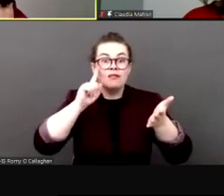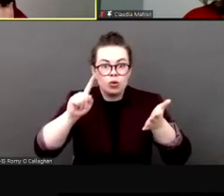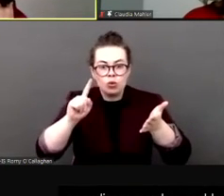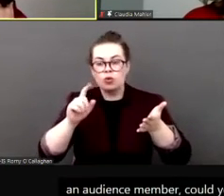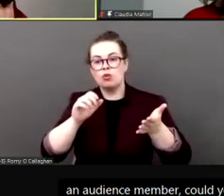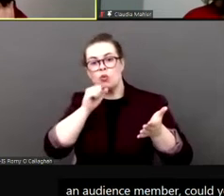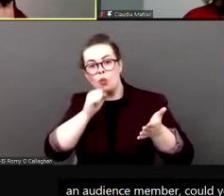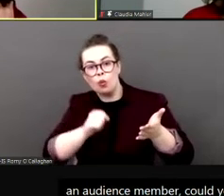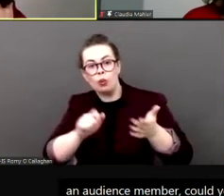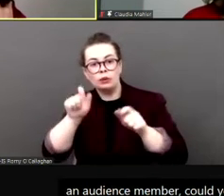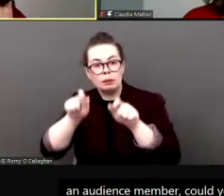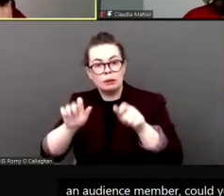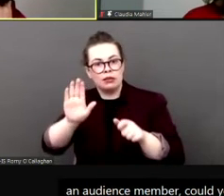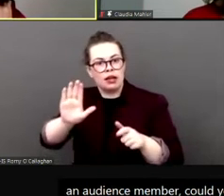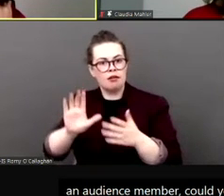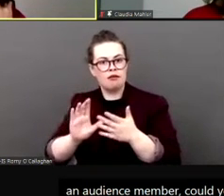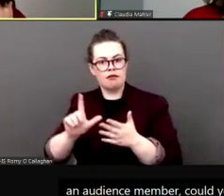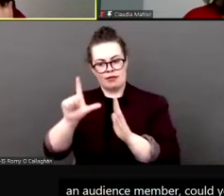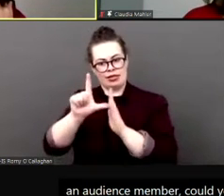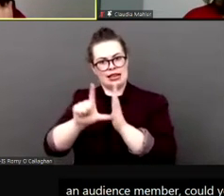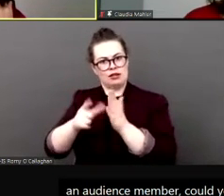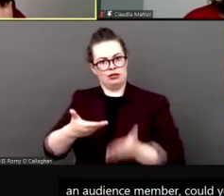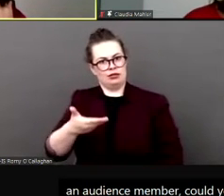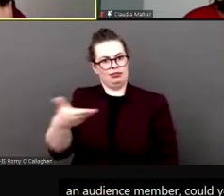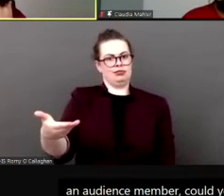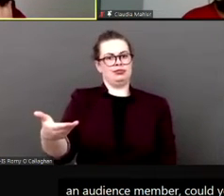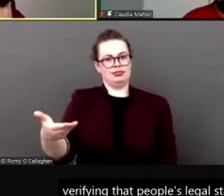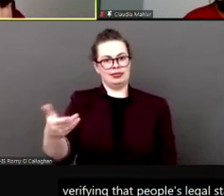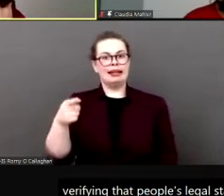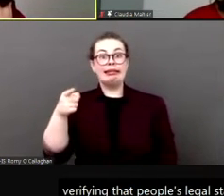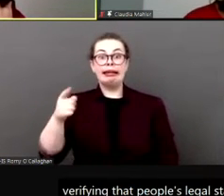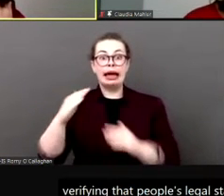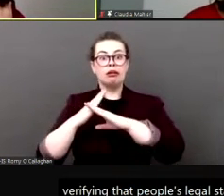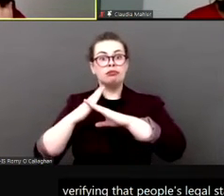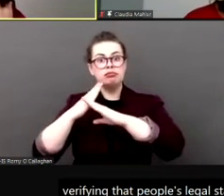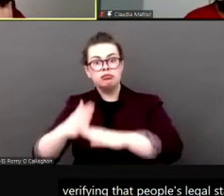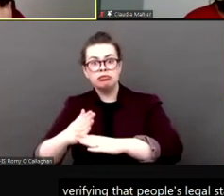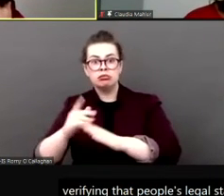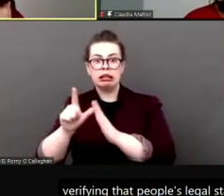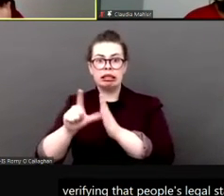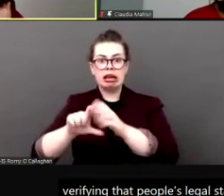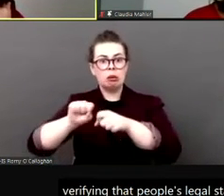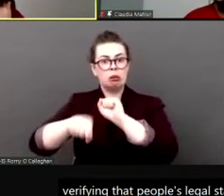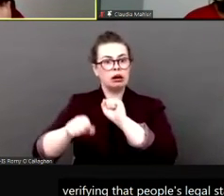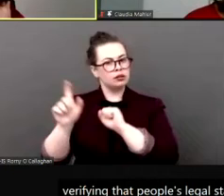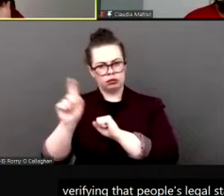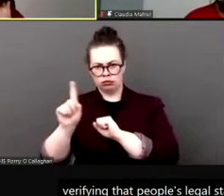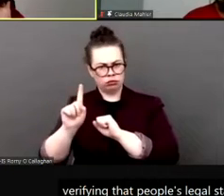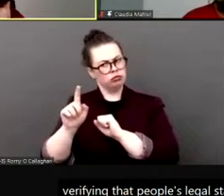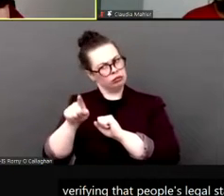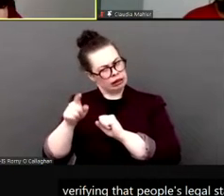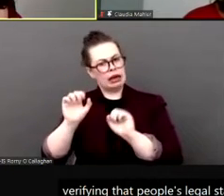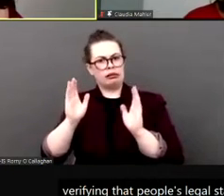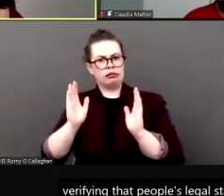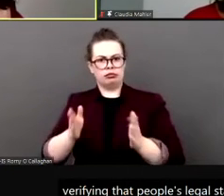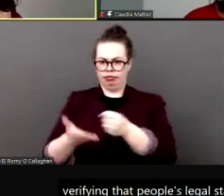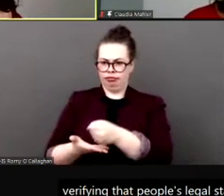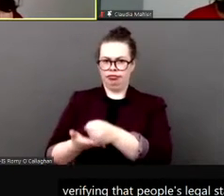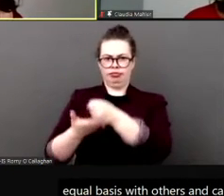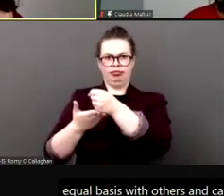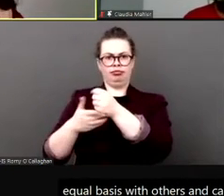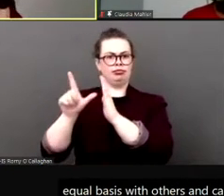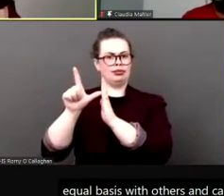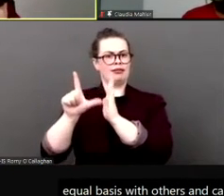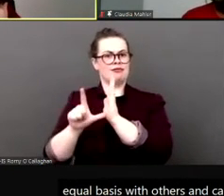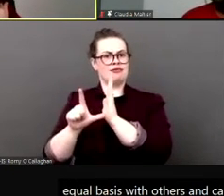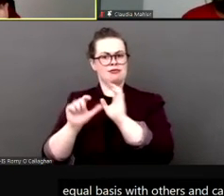agency is guaranteed on an equal basis with others and cannot be denied on the basis of older age alone or in combination with other